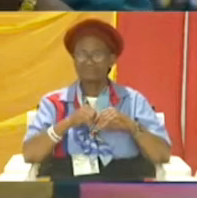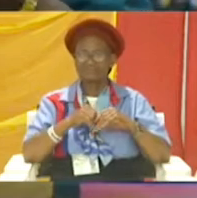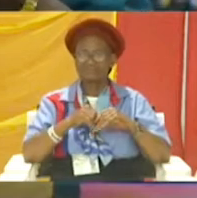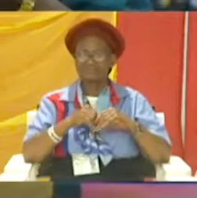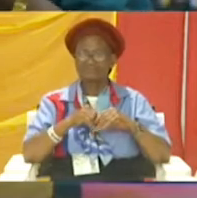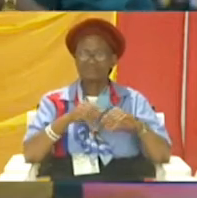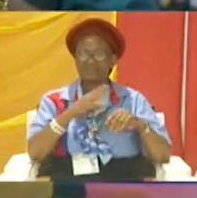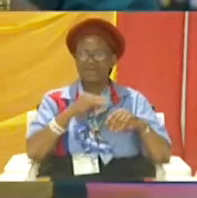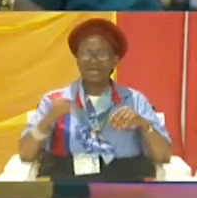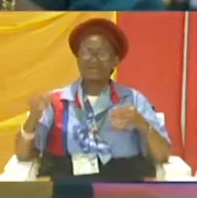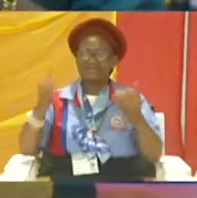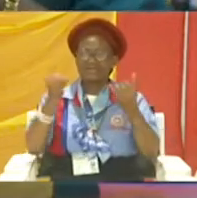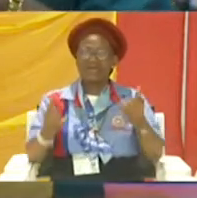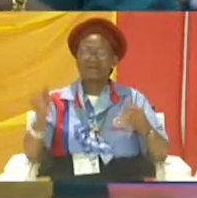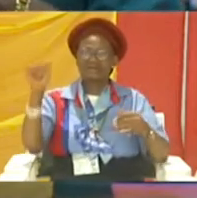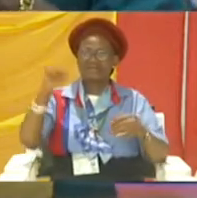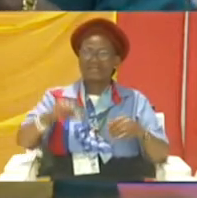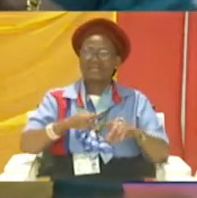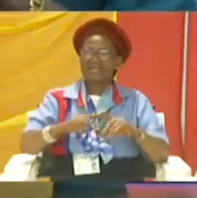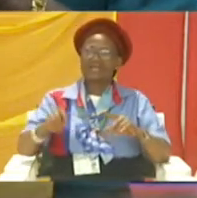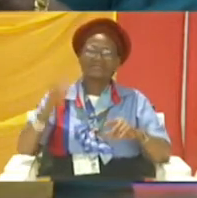now they can't hear anything.